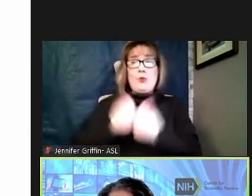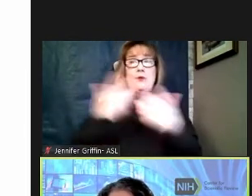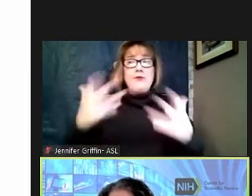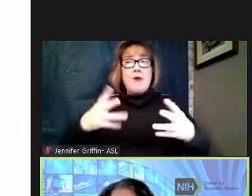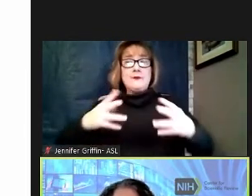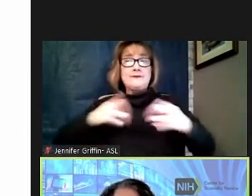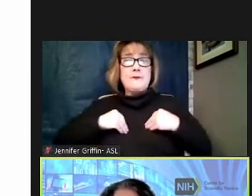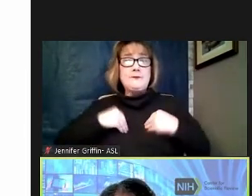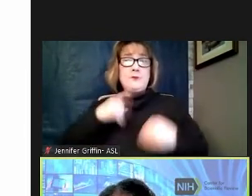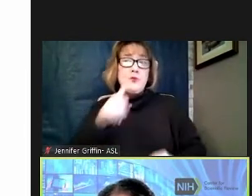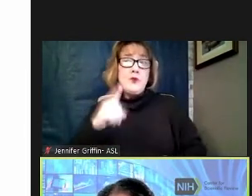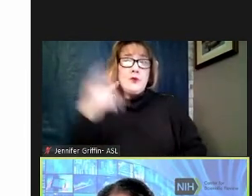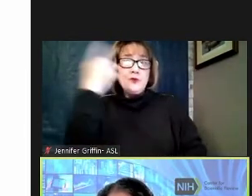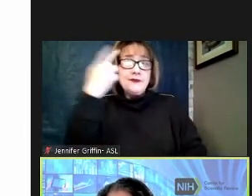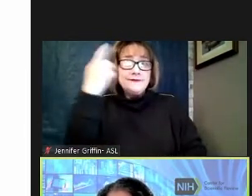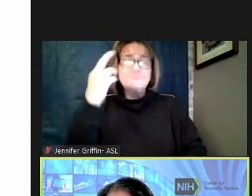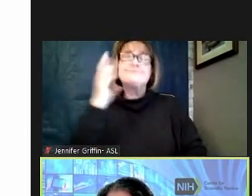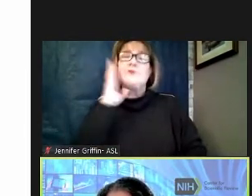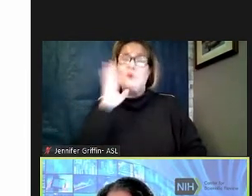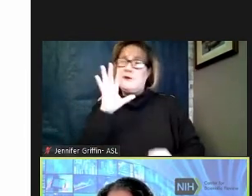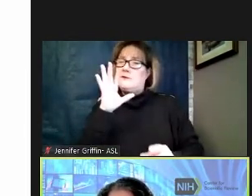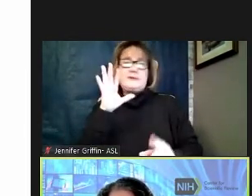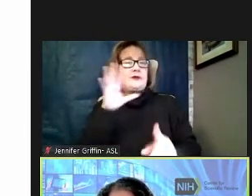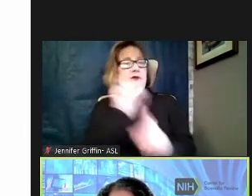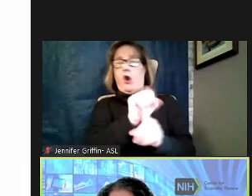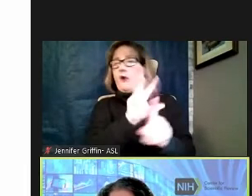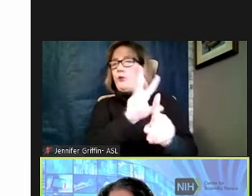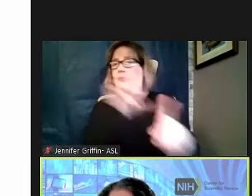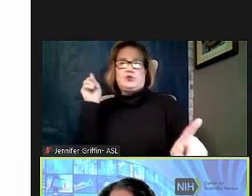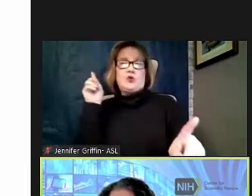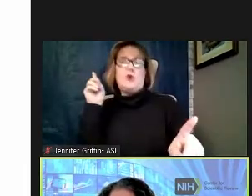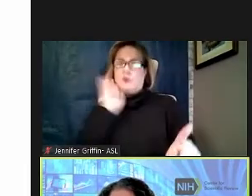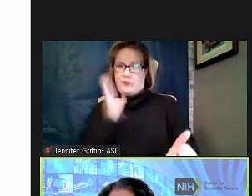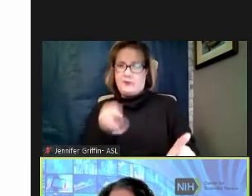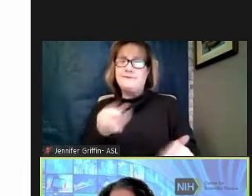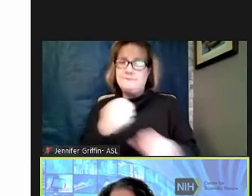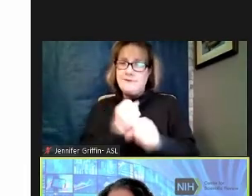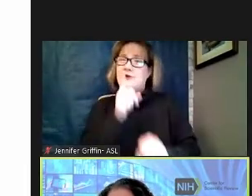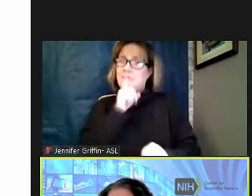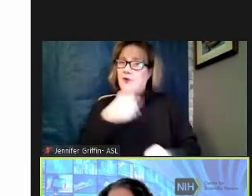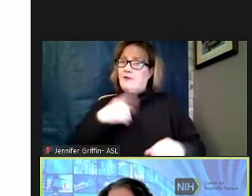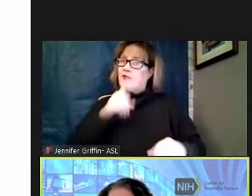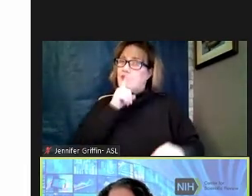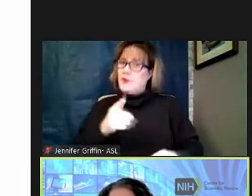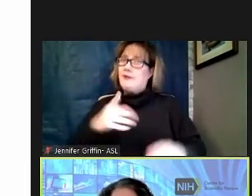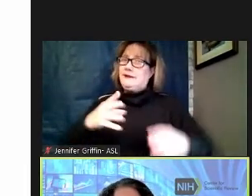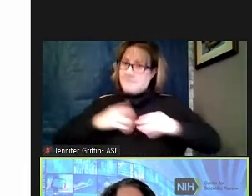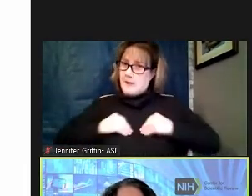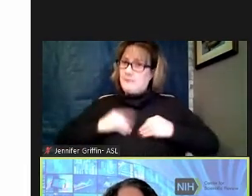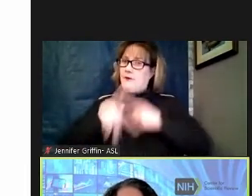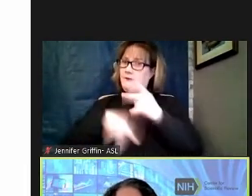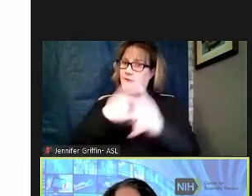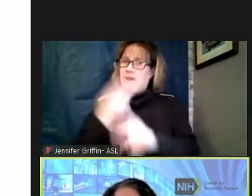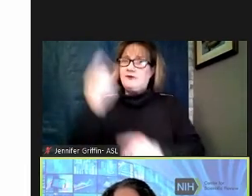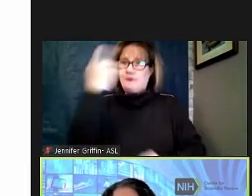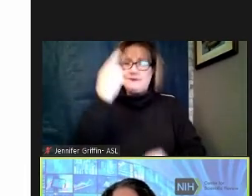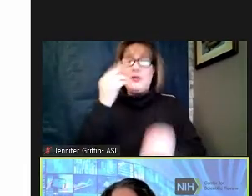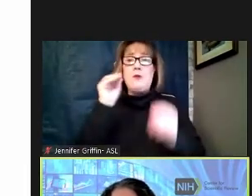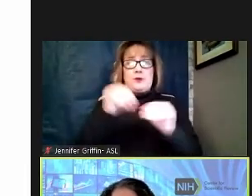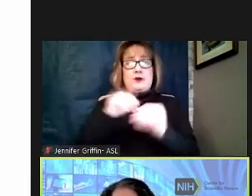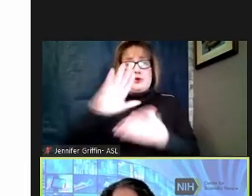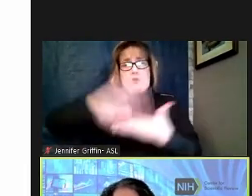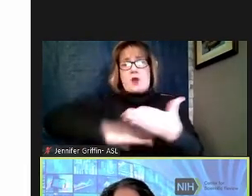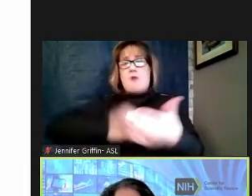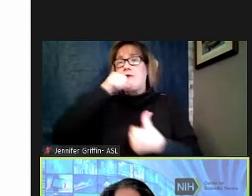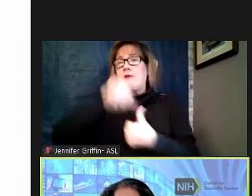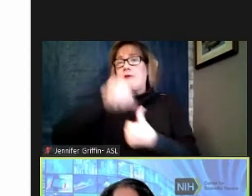acceptable reason, it will be caught and withdrawn. So make sure that you have an acceptable reason and you include that reason in your cover letter if you are going